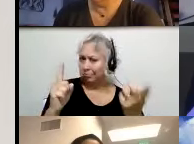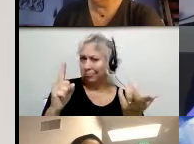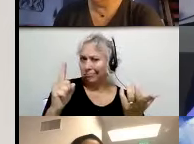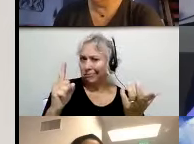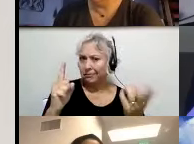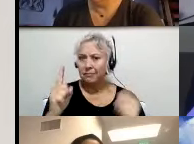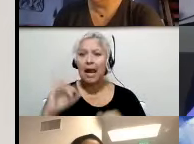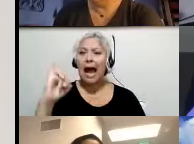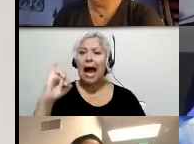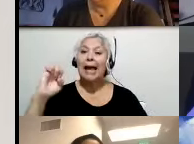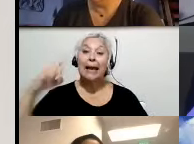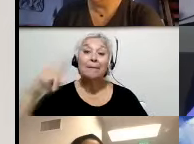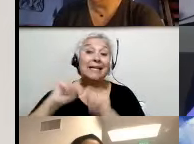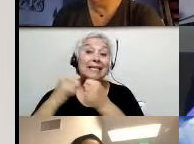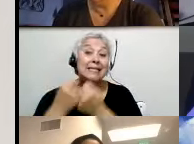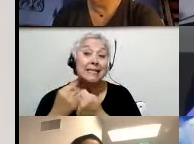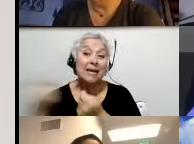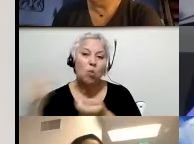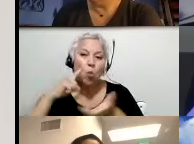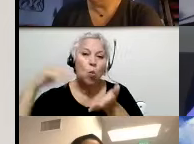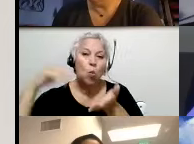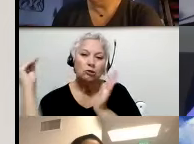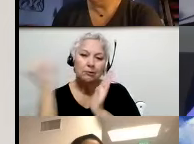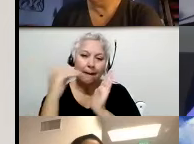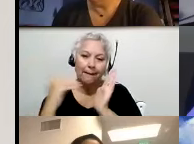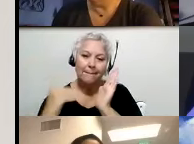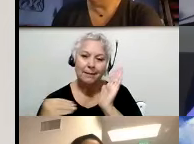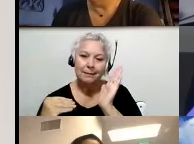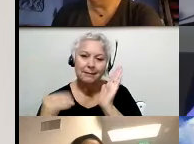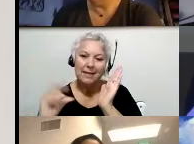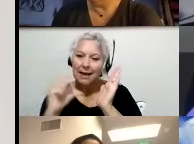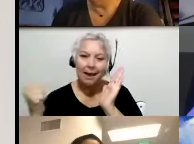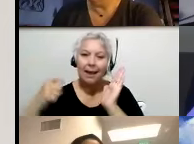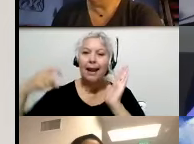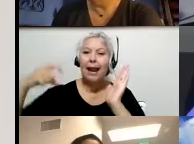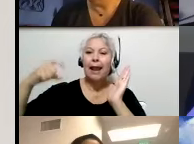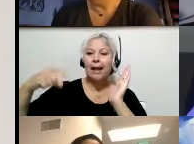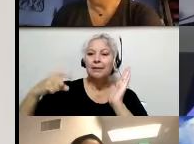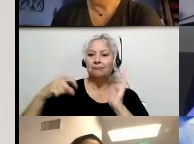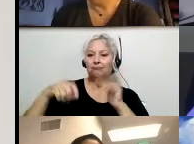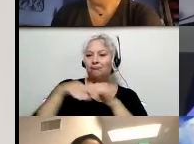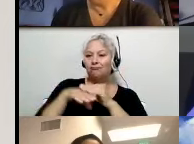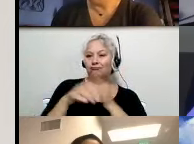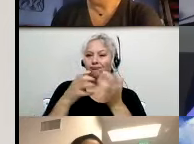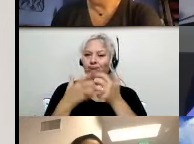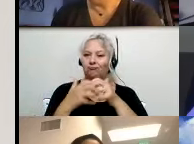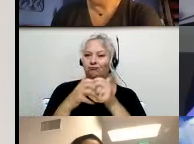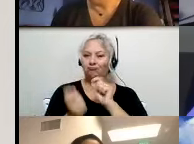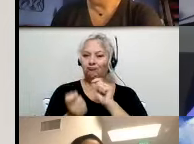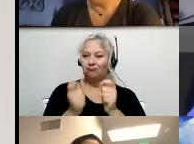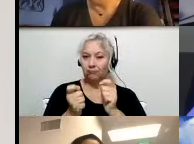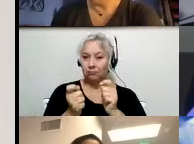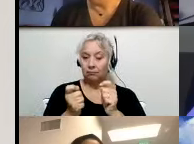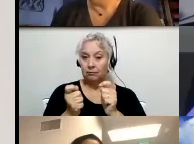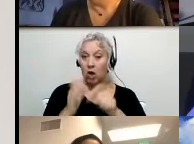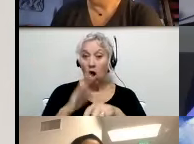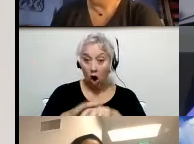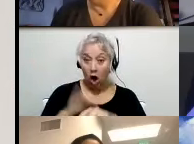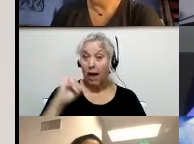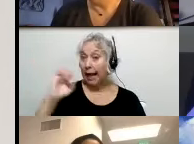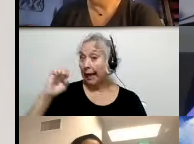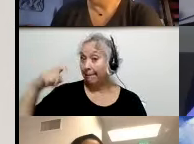And the IEP team is going to document those, any of those necessary accommodations and modifications on the IEP,